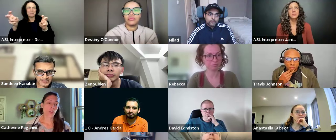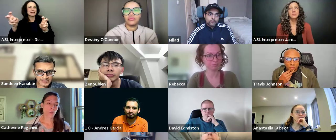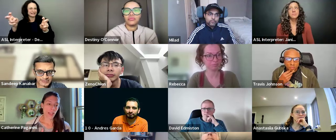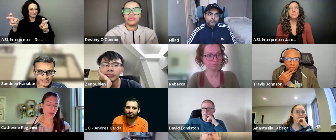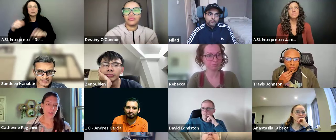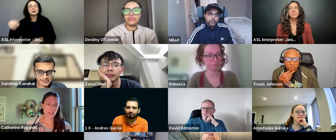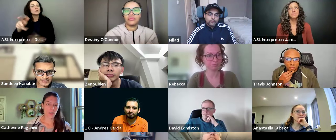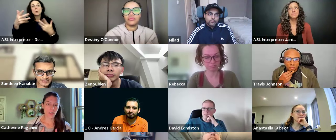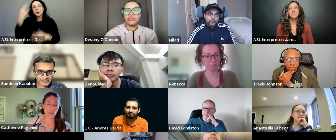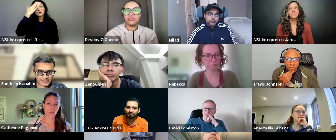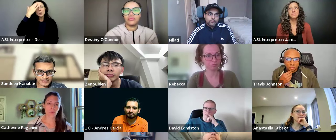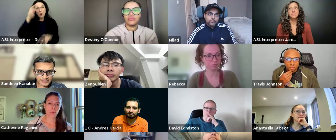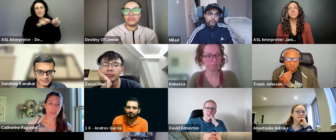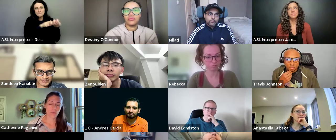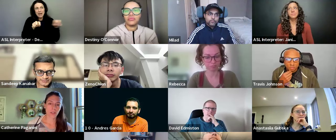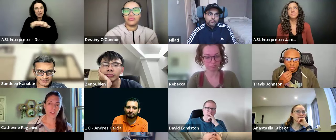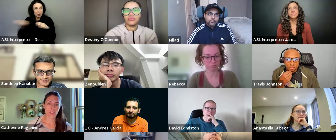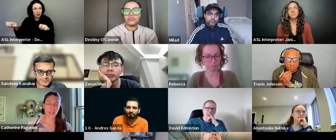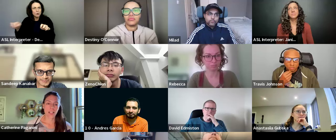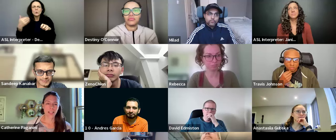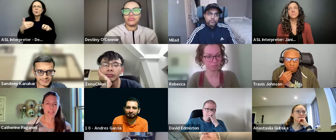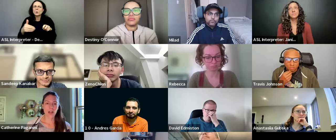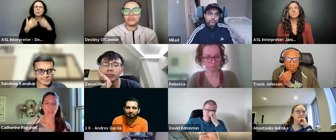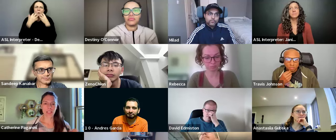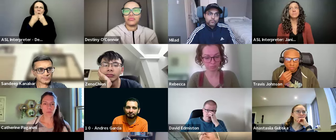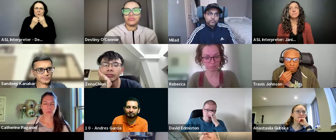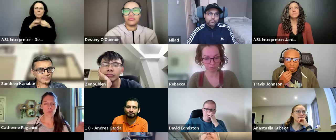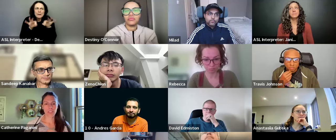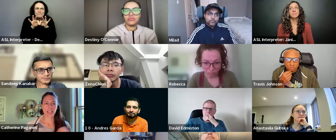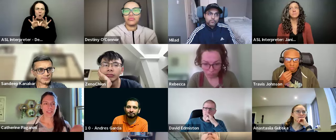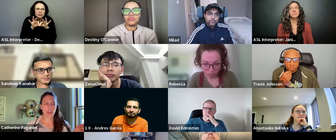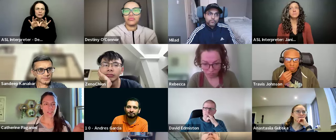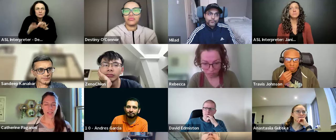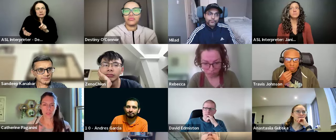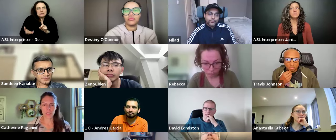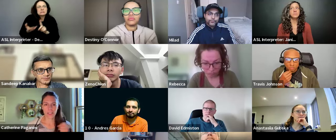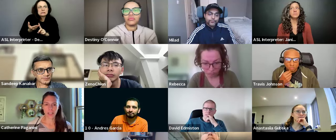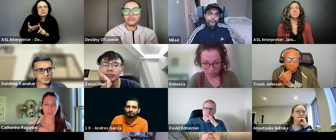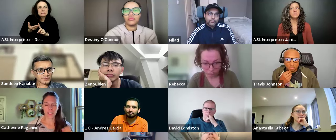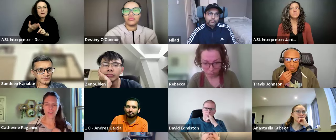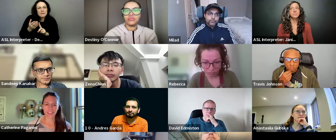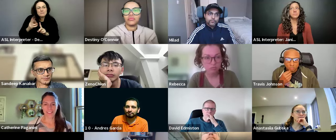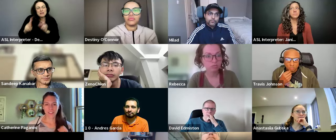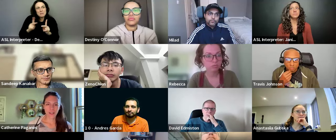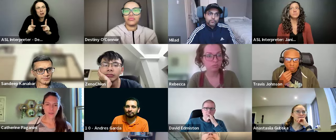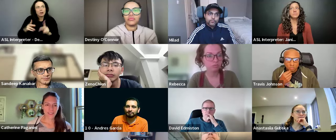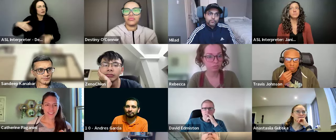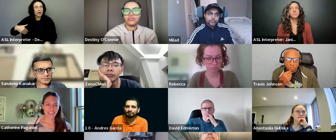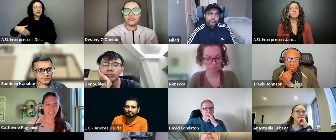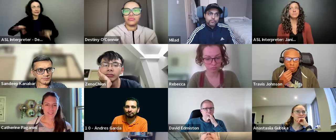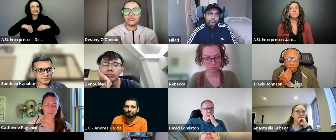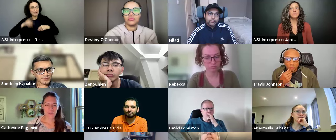as you know, the panels are super important because that's how we get people who didn't get talks accepted. That's how we can, you